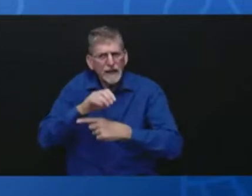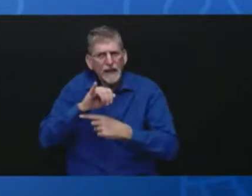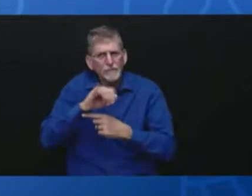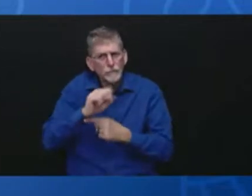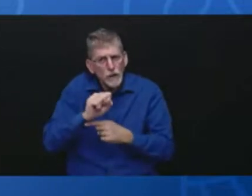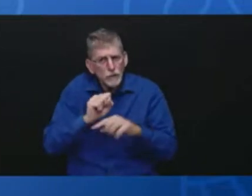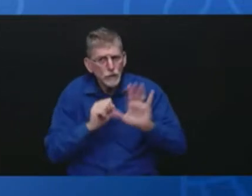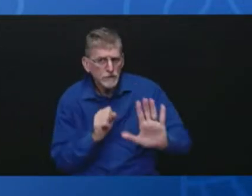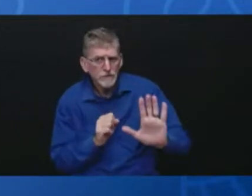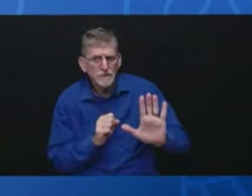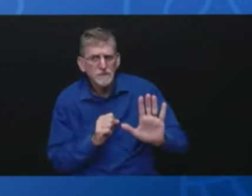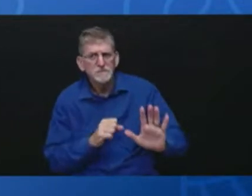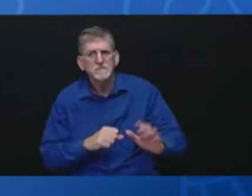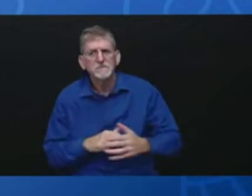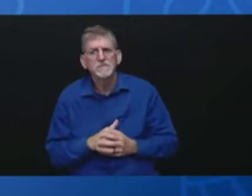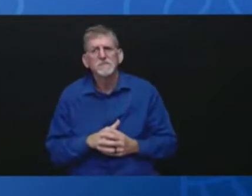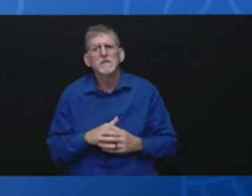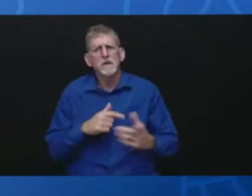There's